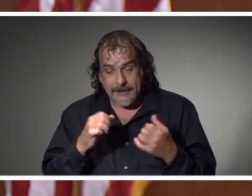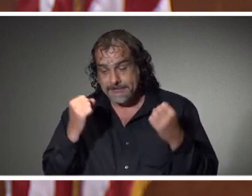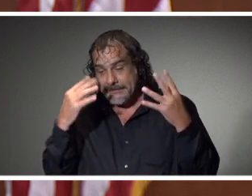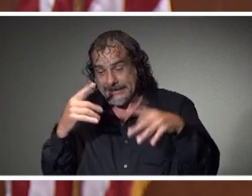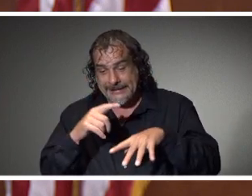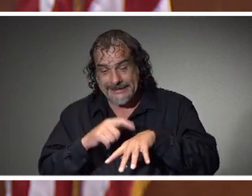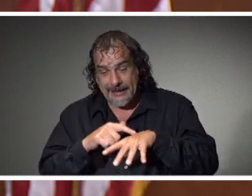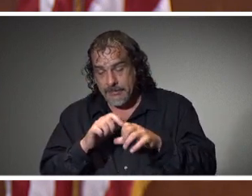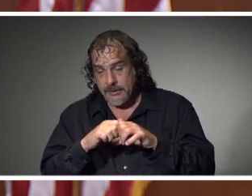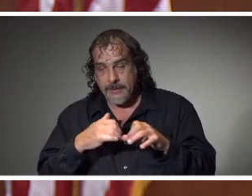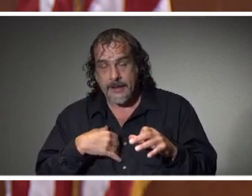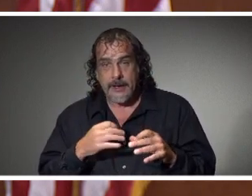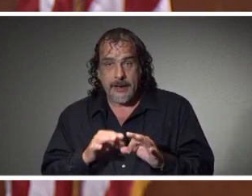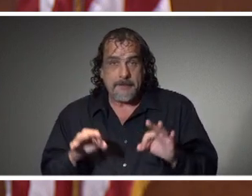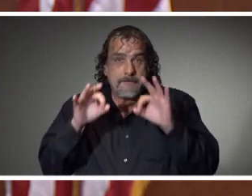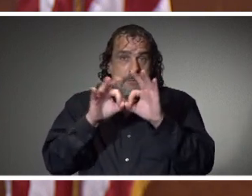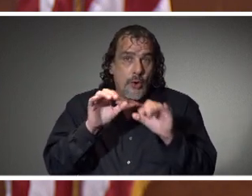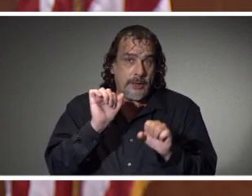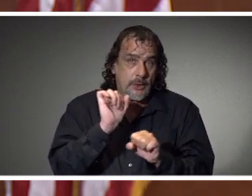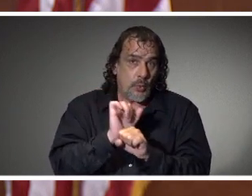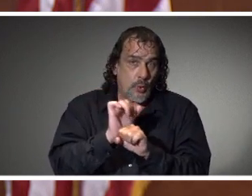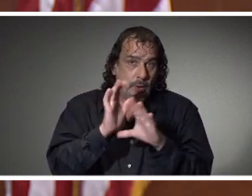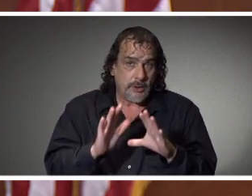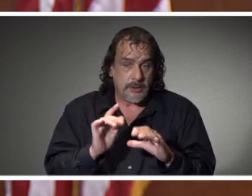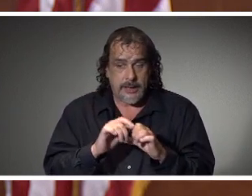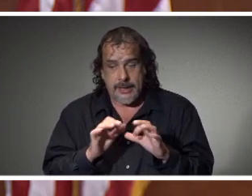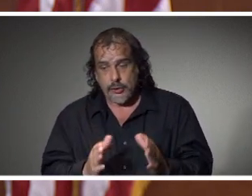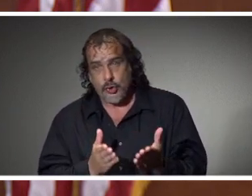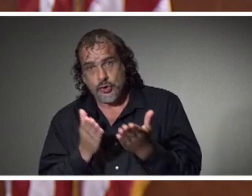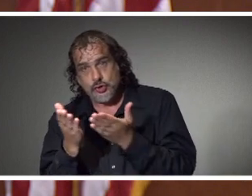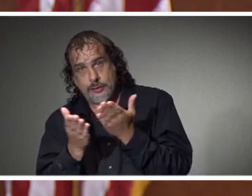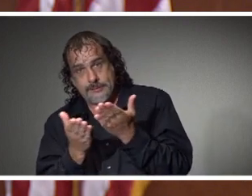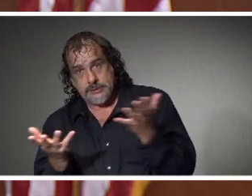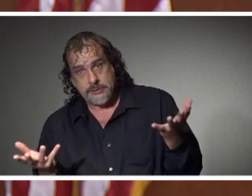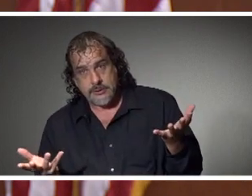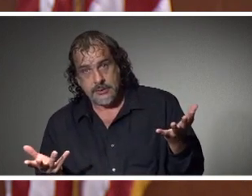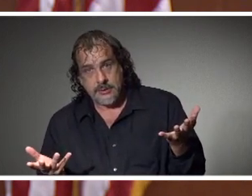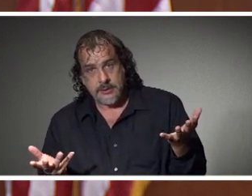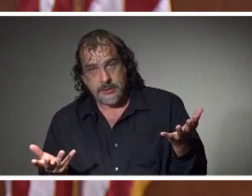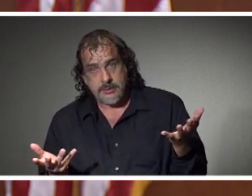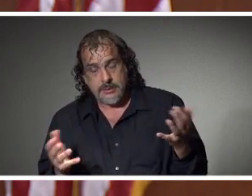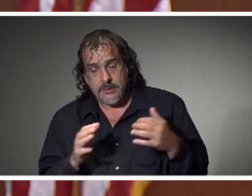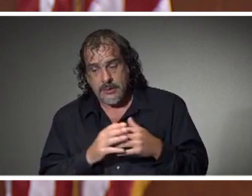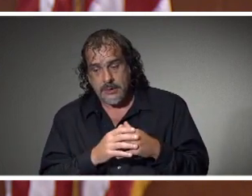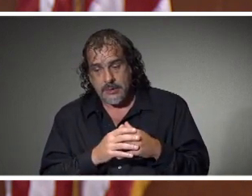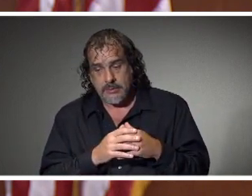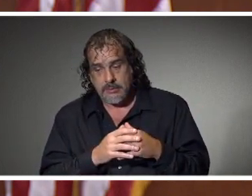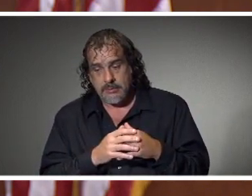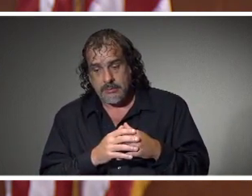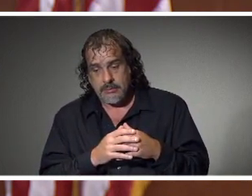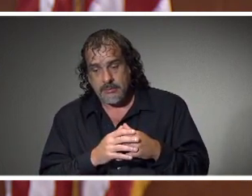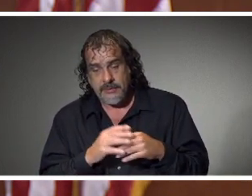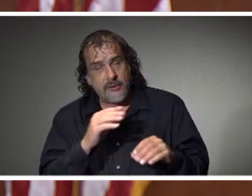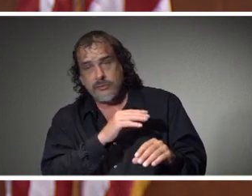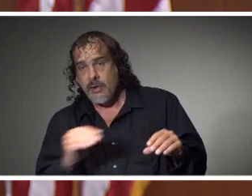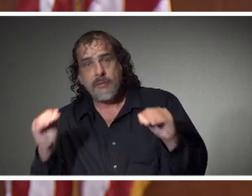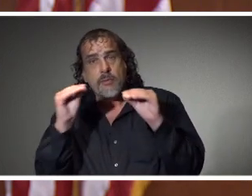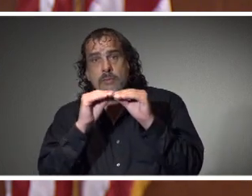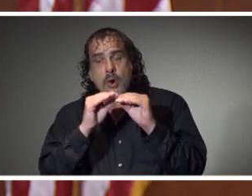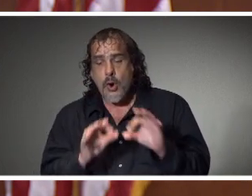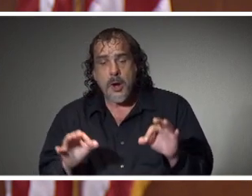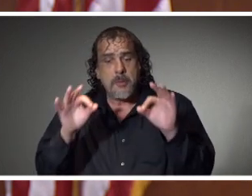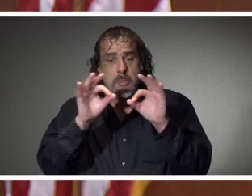essential workers and essential services. I can think of nothing more essential than a